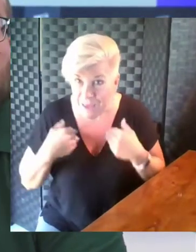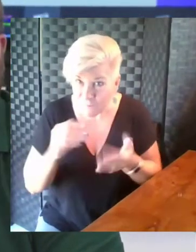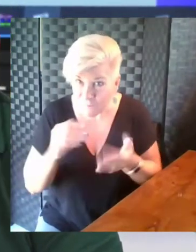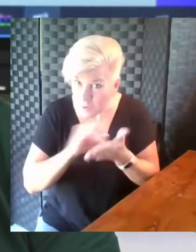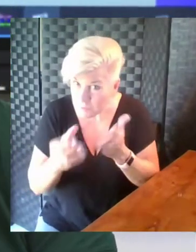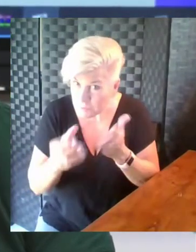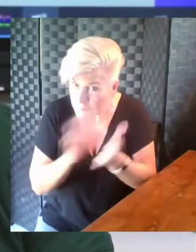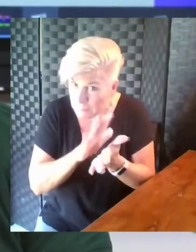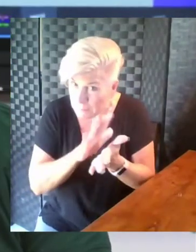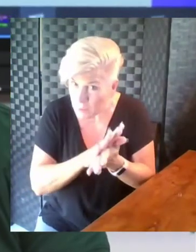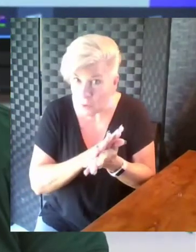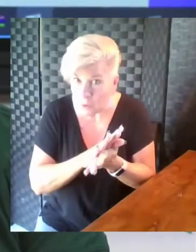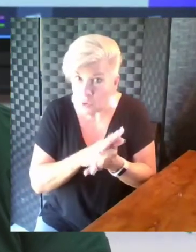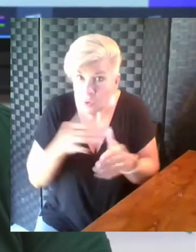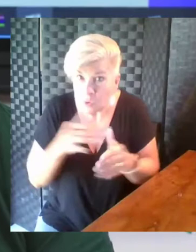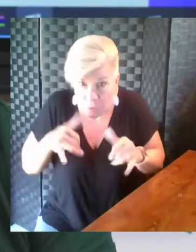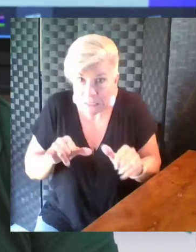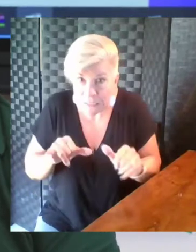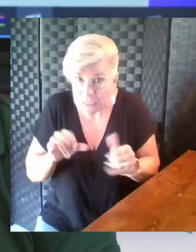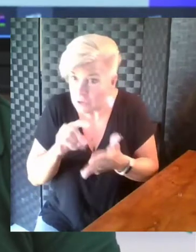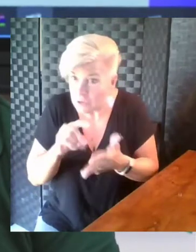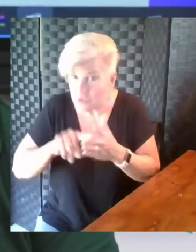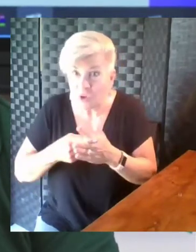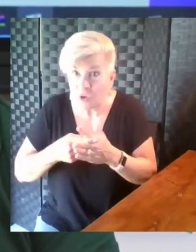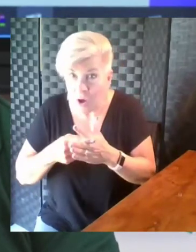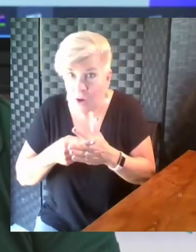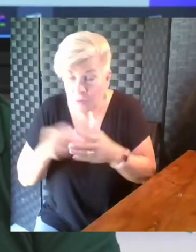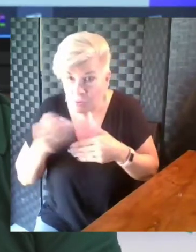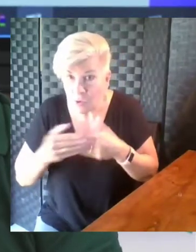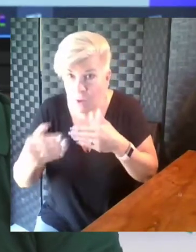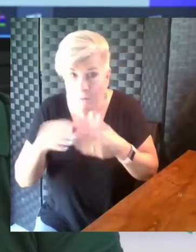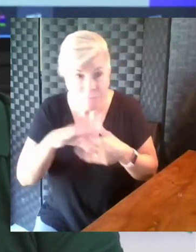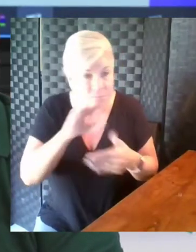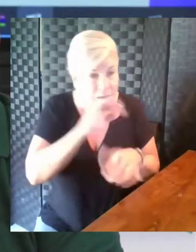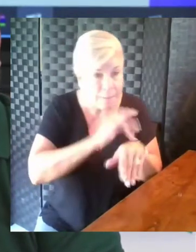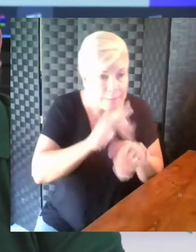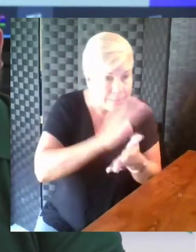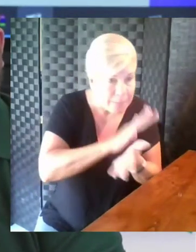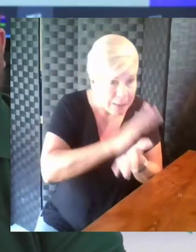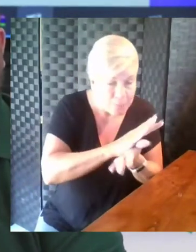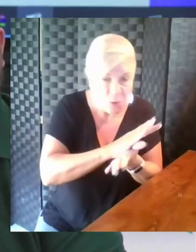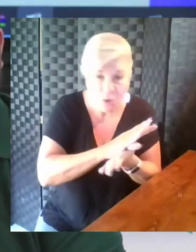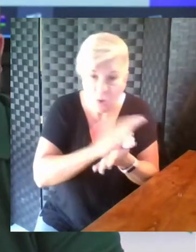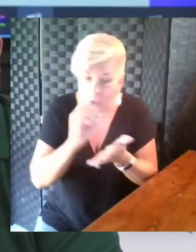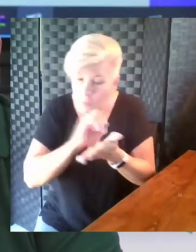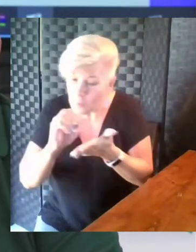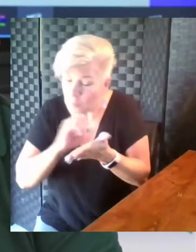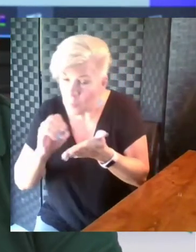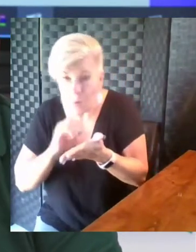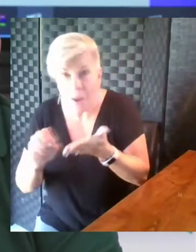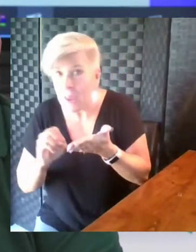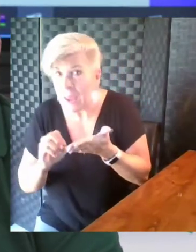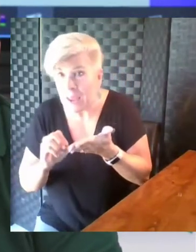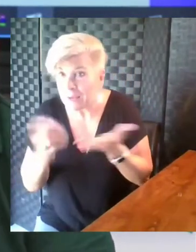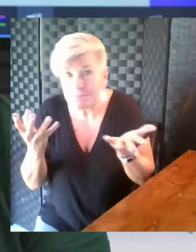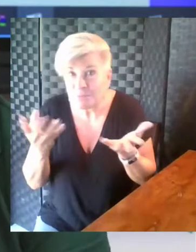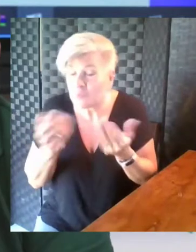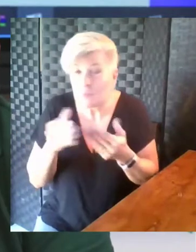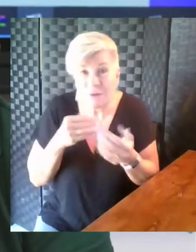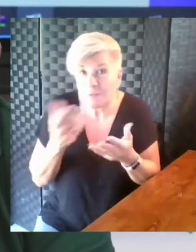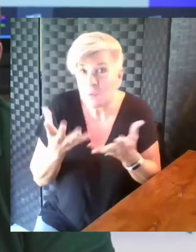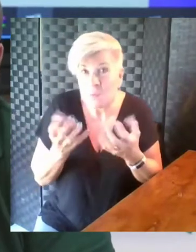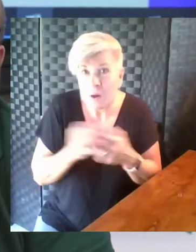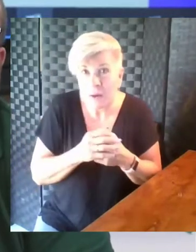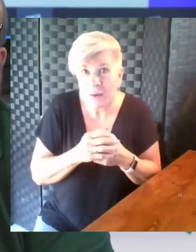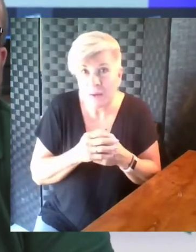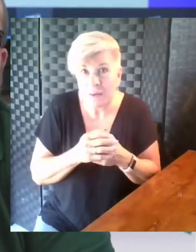not too late to get started. Find a notebook or some scrap paper, maybe a notepad or some blank pages that you have at home, and you can write in it. If